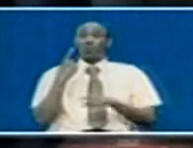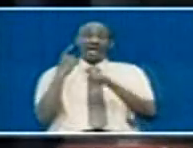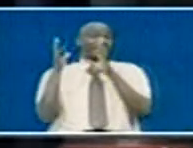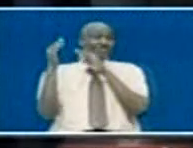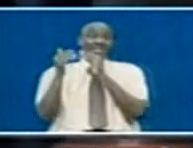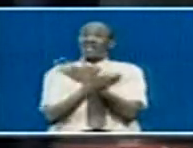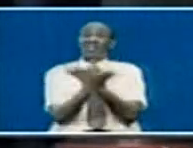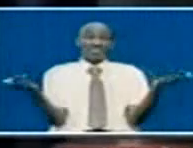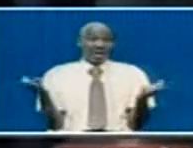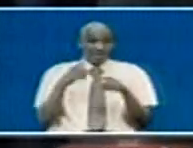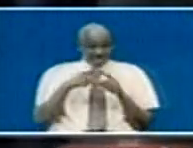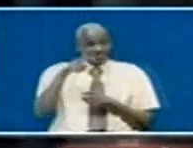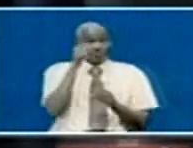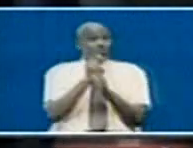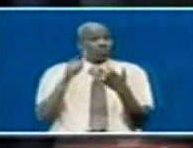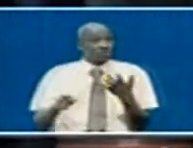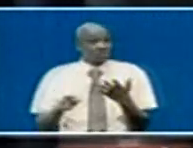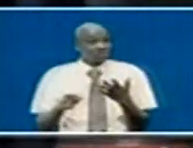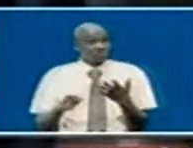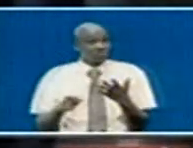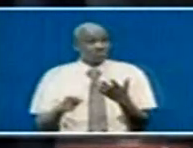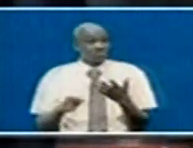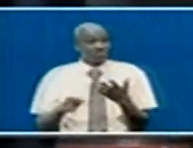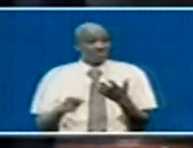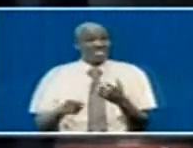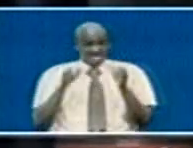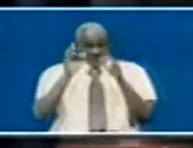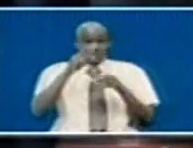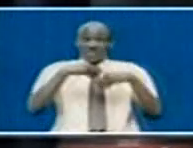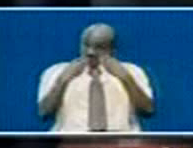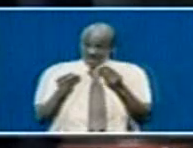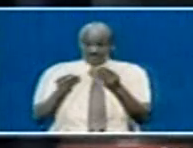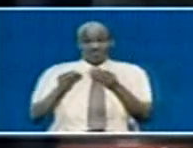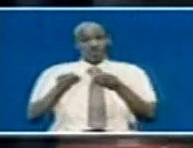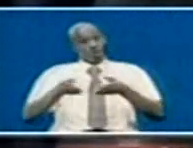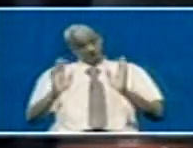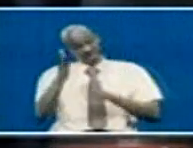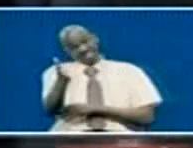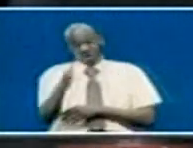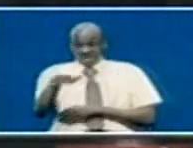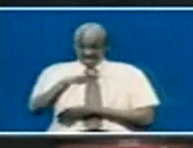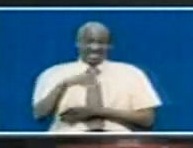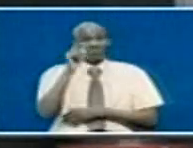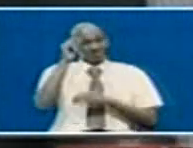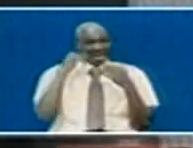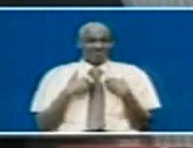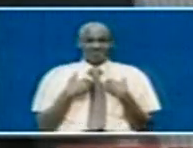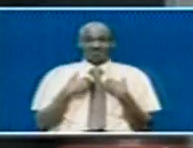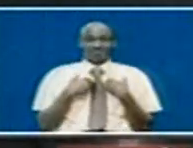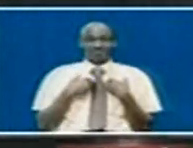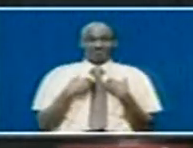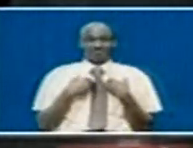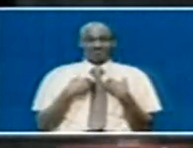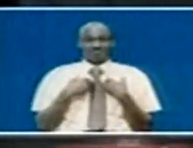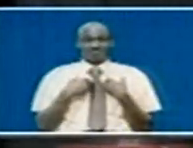anything like what they're doing. So if you give them space, they do that. And in fact, they haven't hidden to